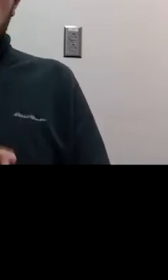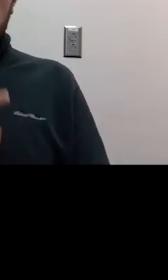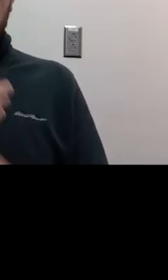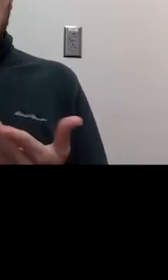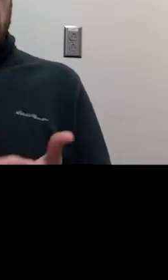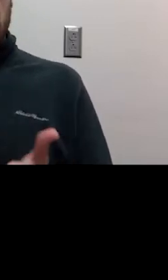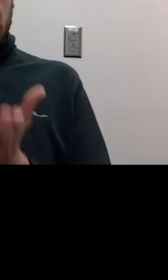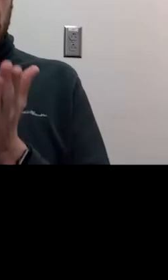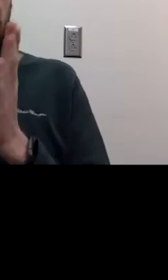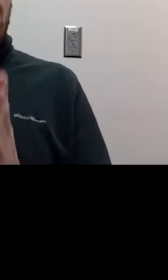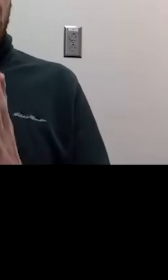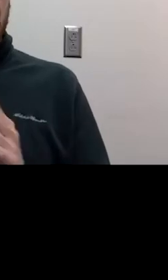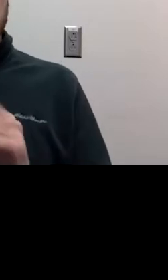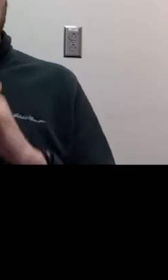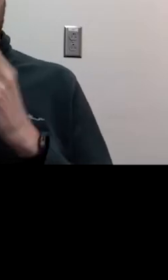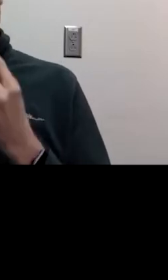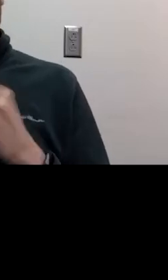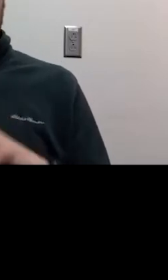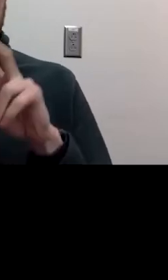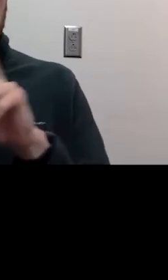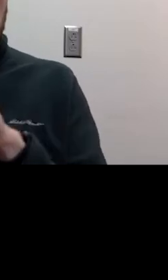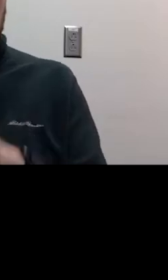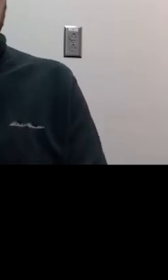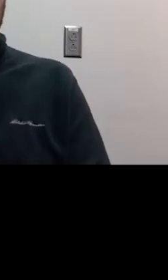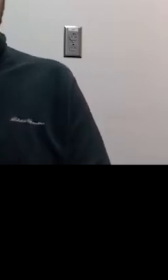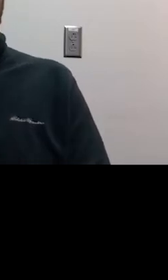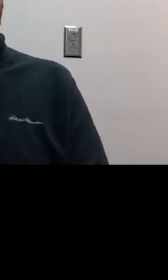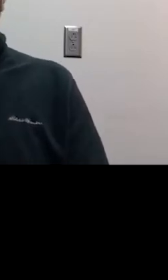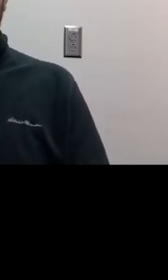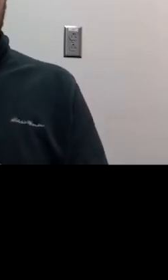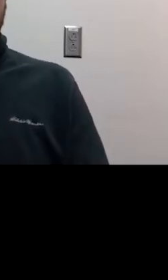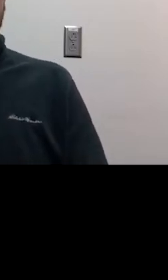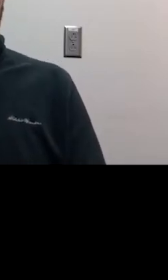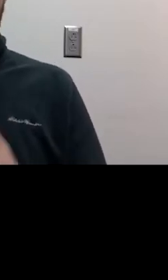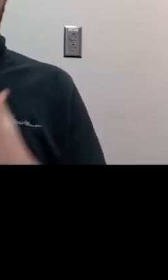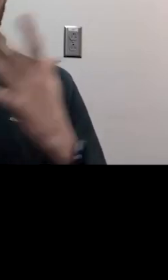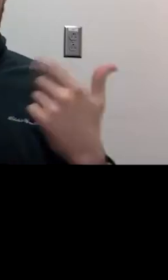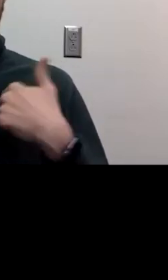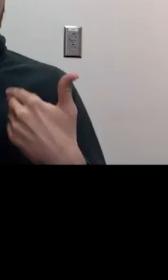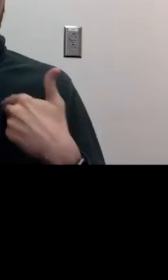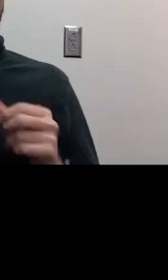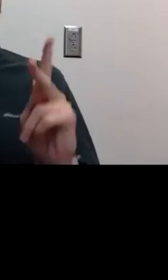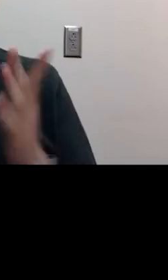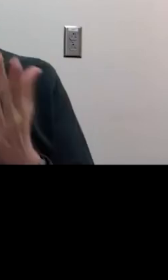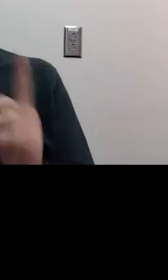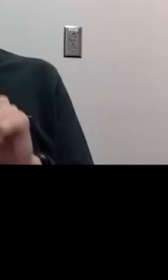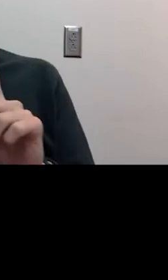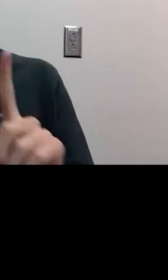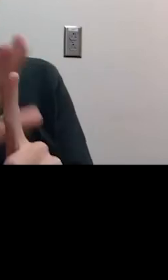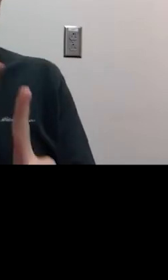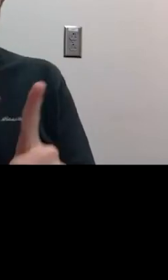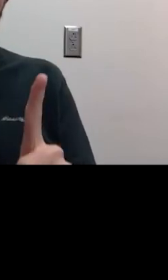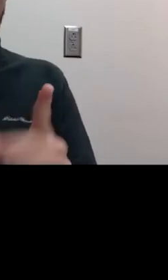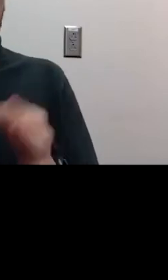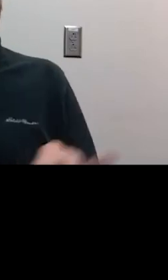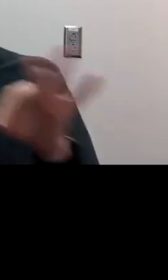psychiatry, can be thinking about these issues. I think you all can see how much I've had the opportunity to learn from her really important work, and I was excited to